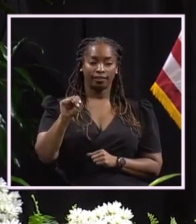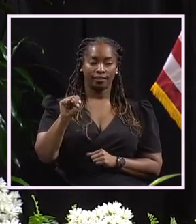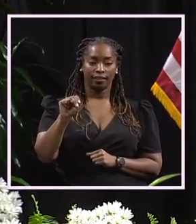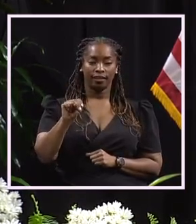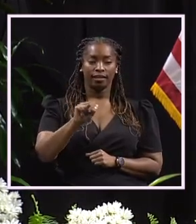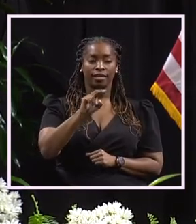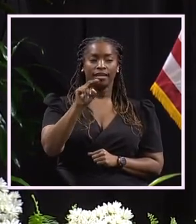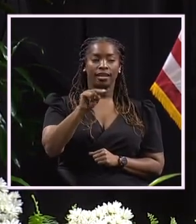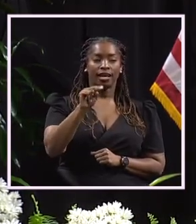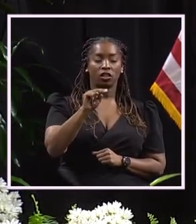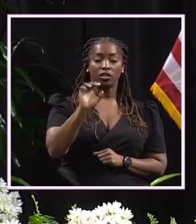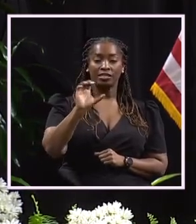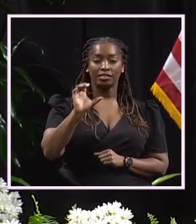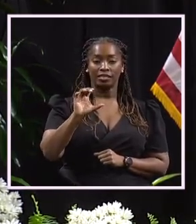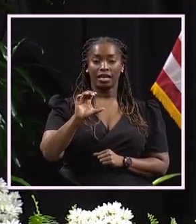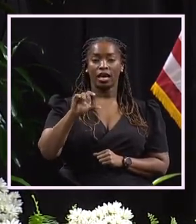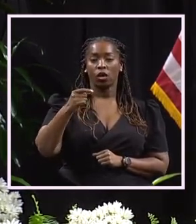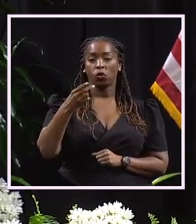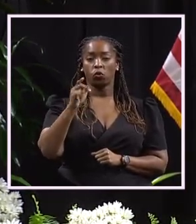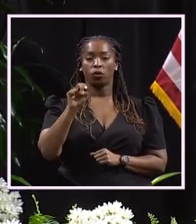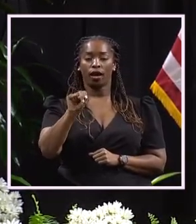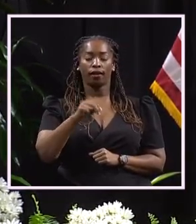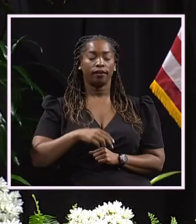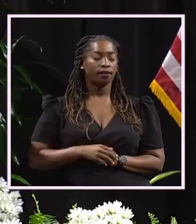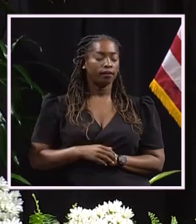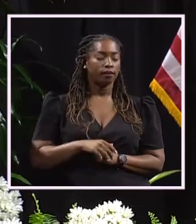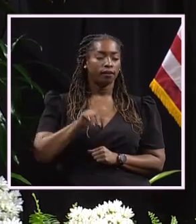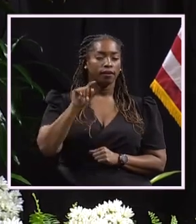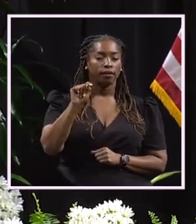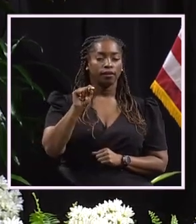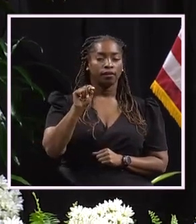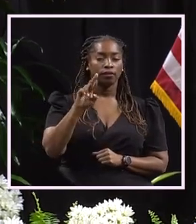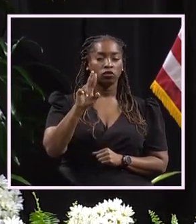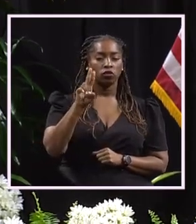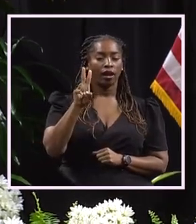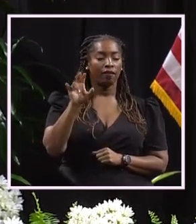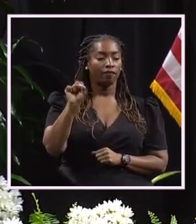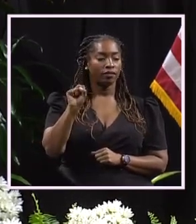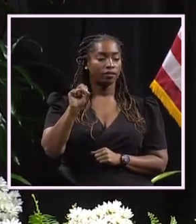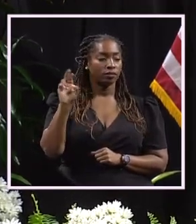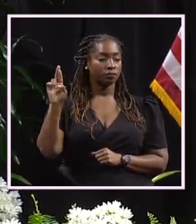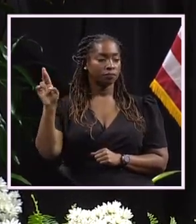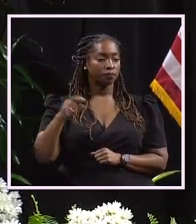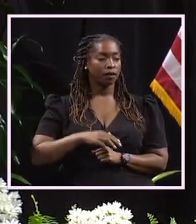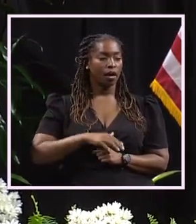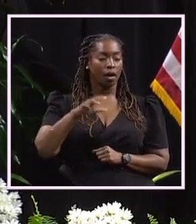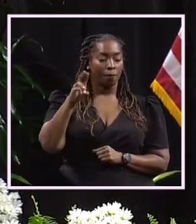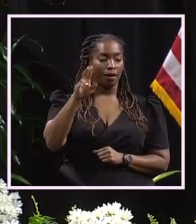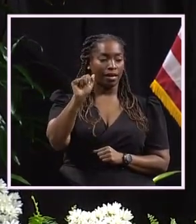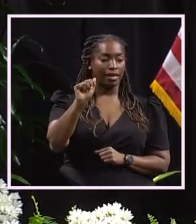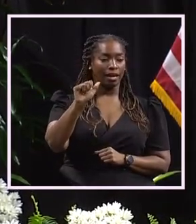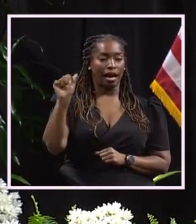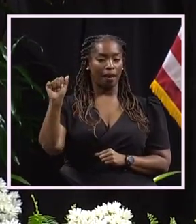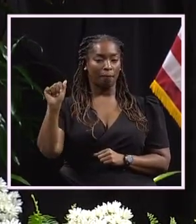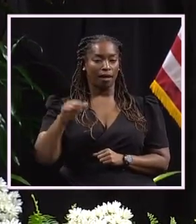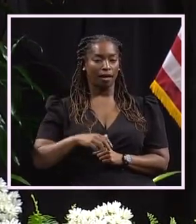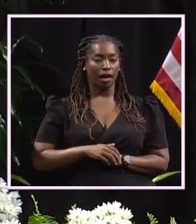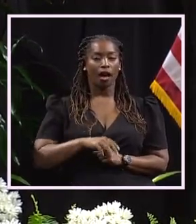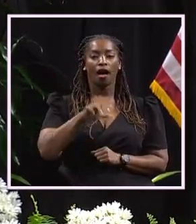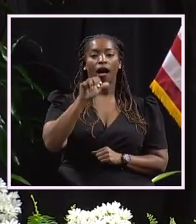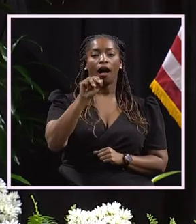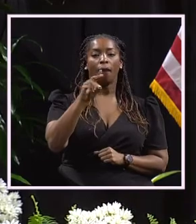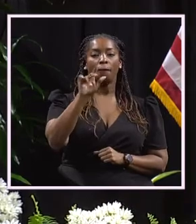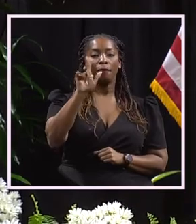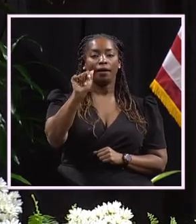Nicholas C. Duran. Travis Carter Bustos. Maria Luisa Amaya. Amanda